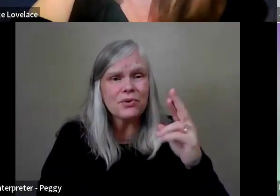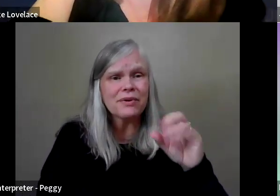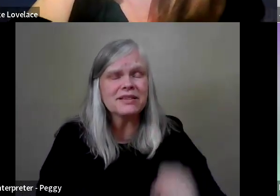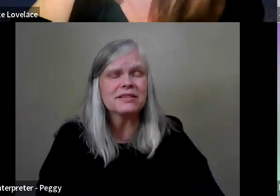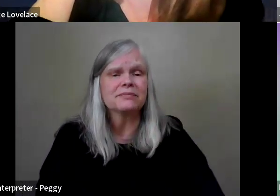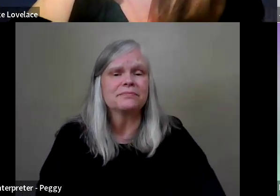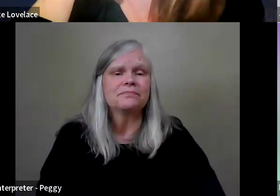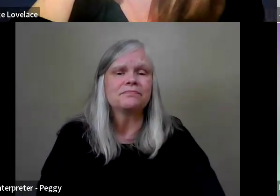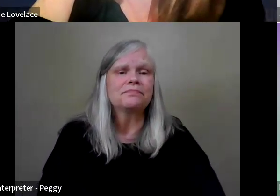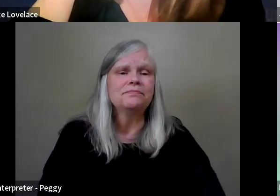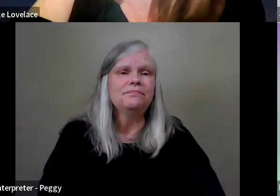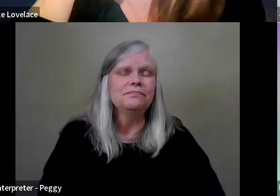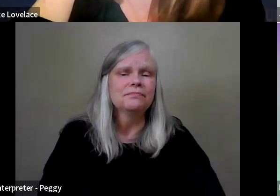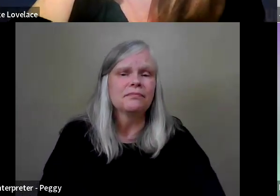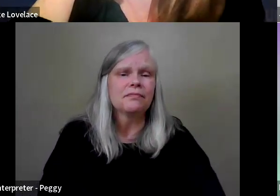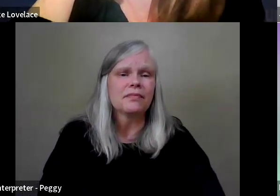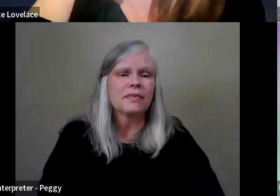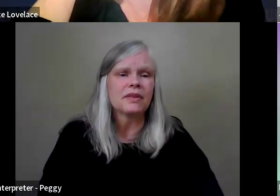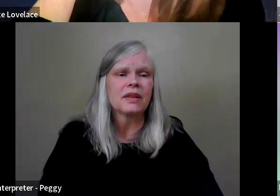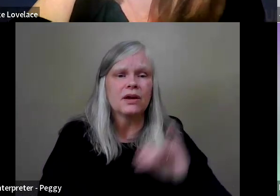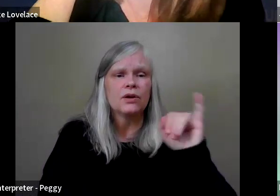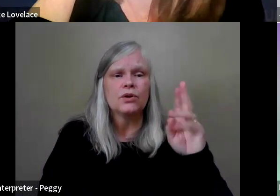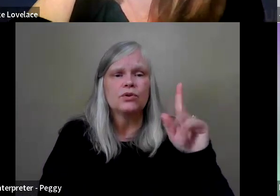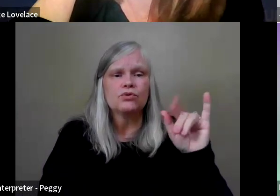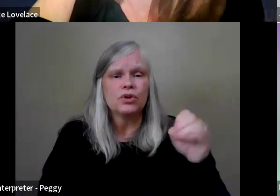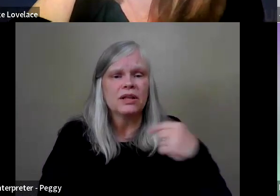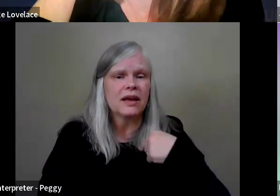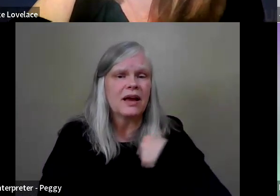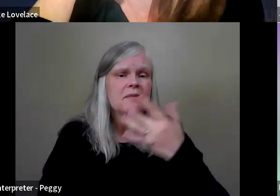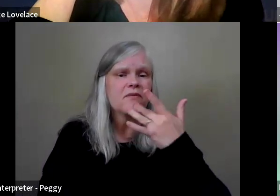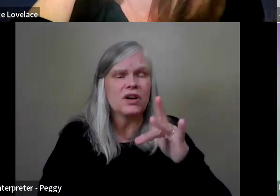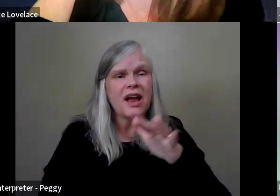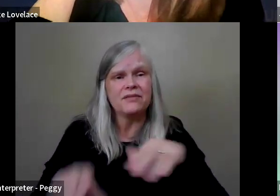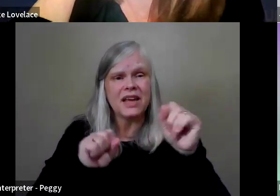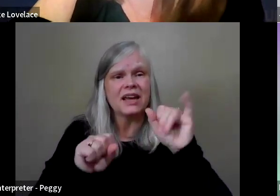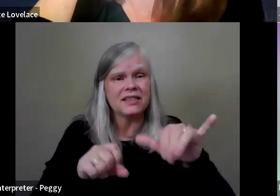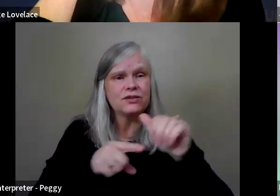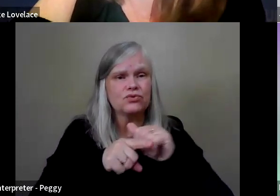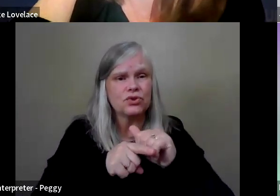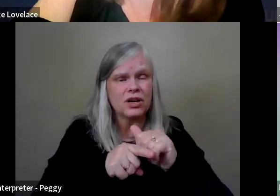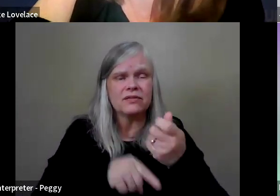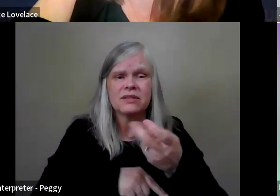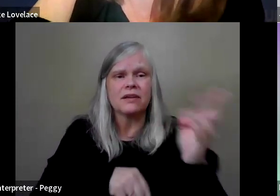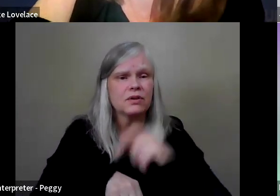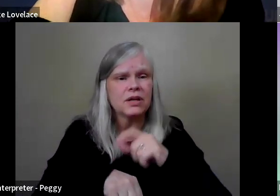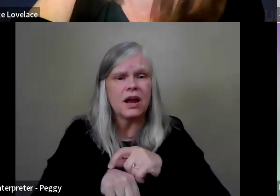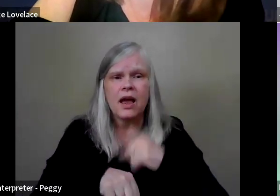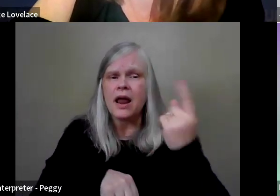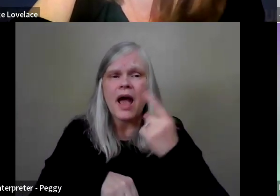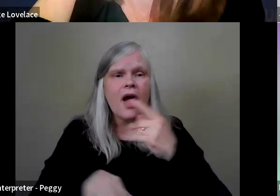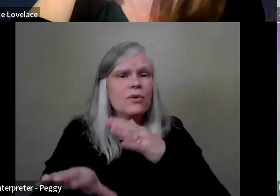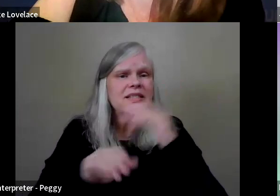Yeah. I've been fortunate. I've taken this training several times and always take